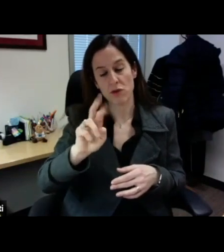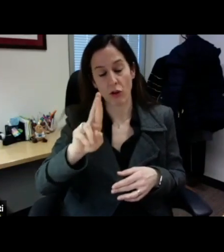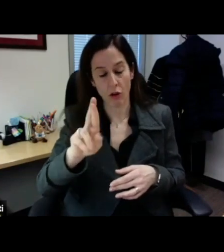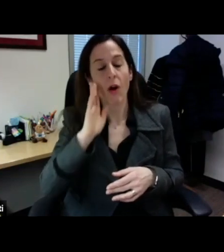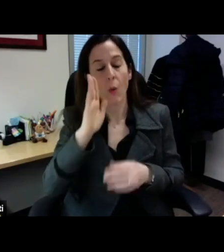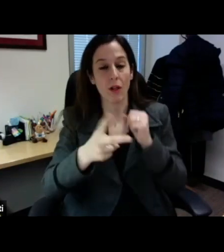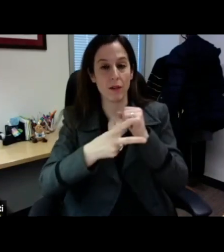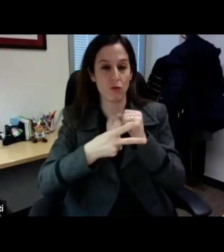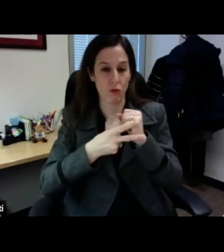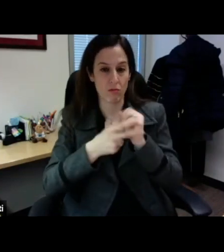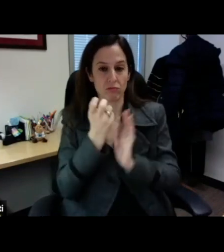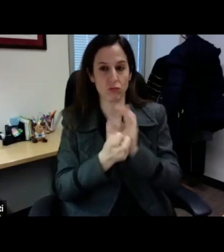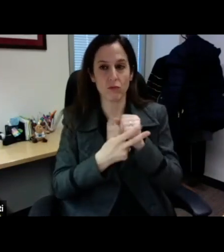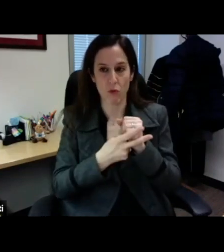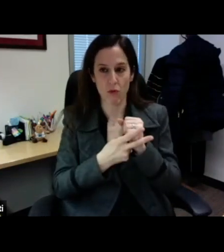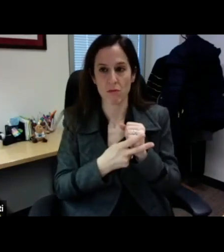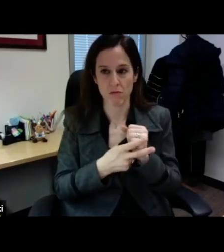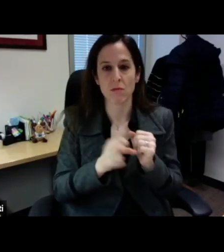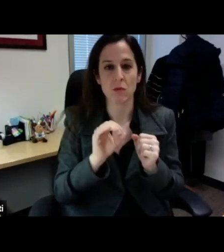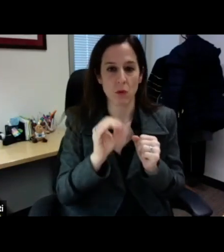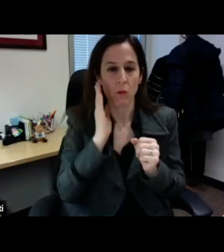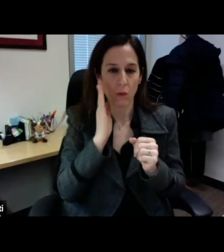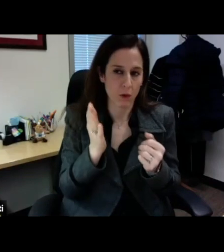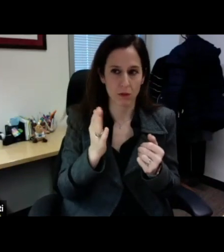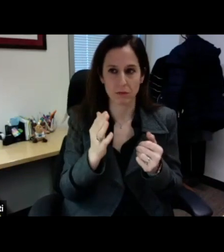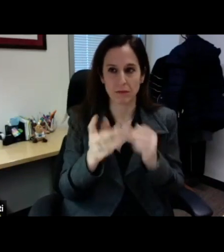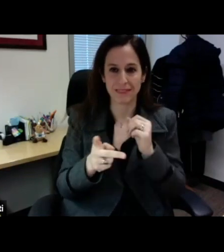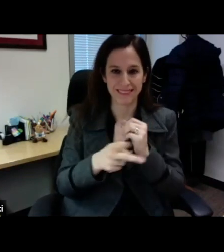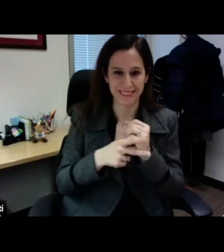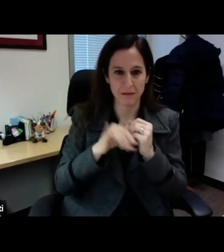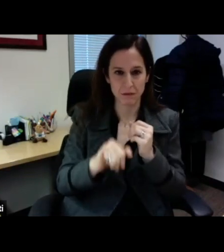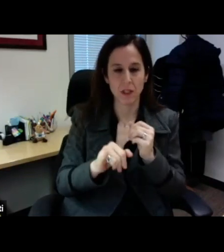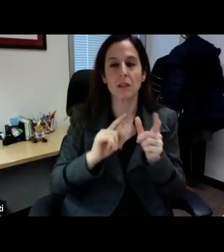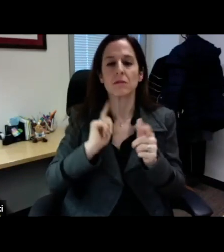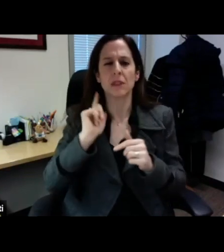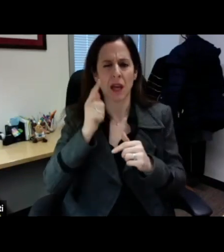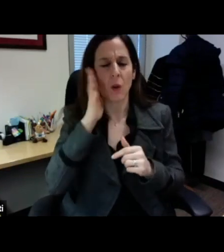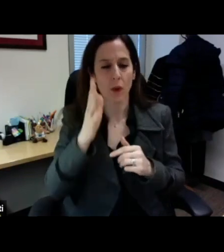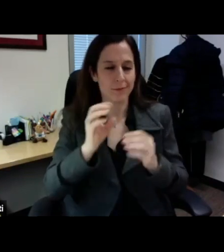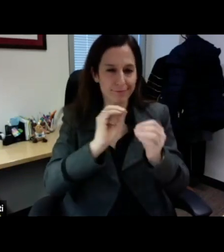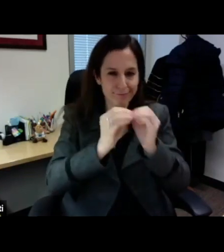FYI, the Zoom webinar function will be recording this, and